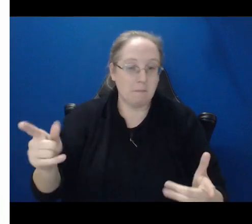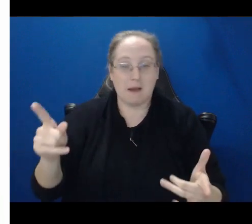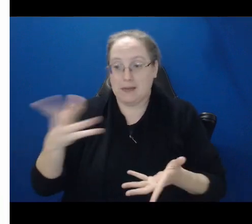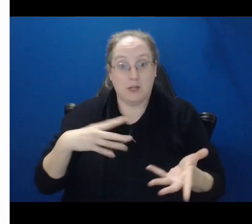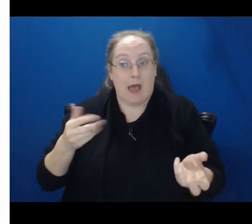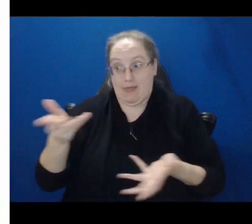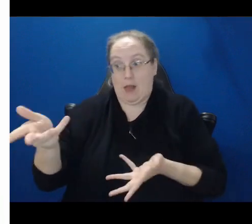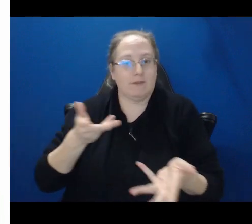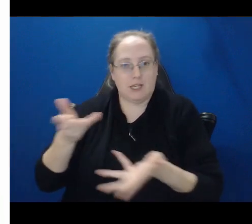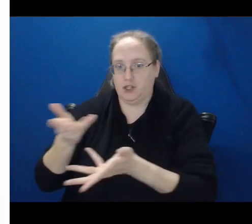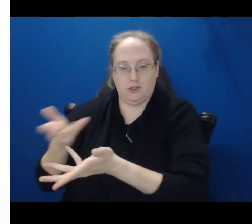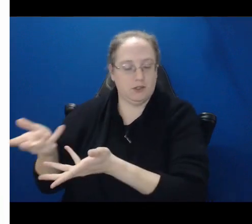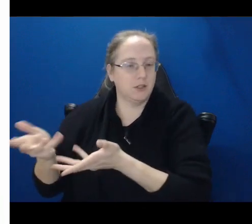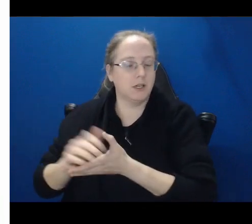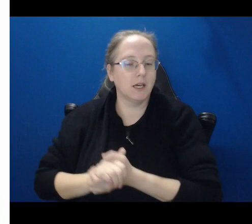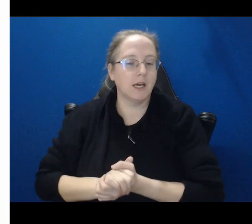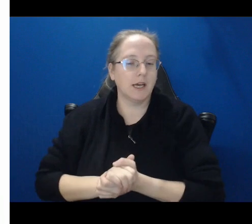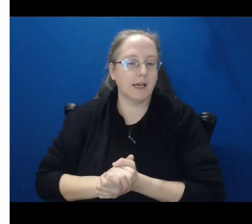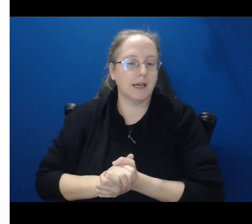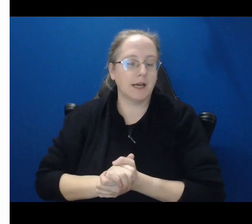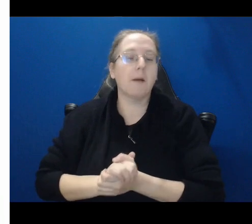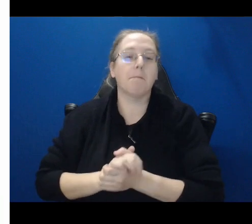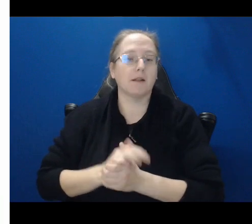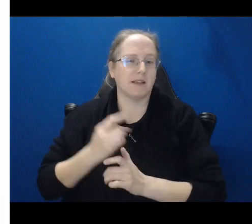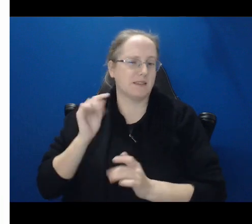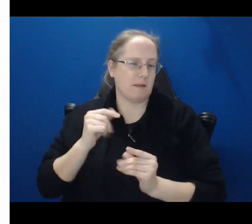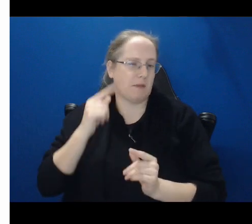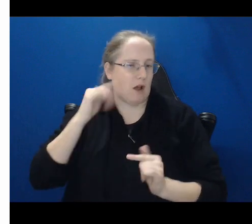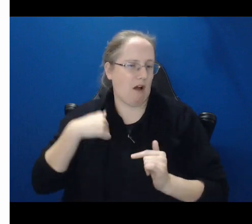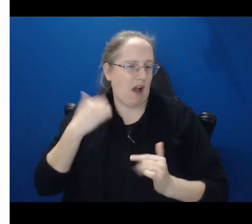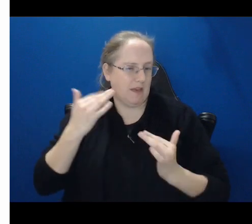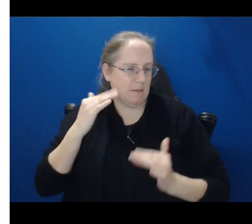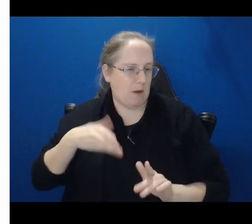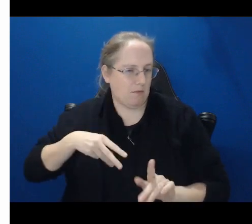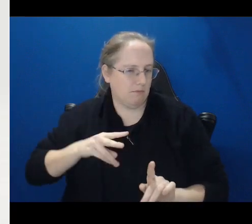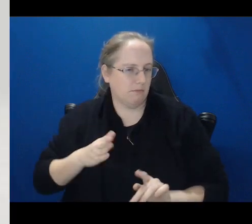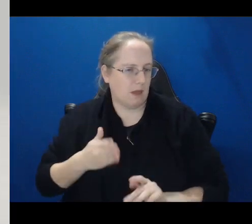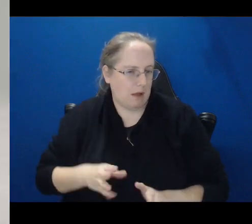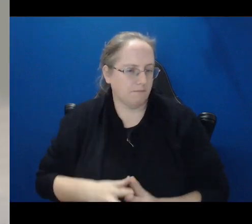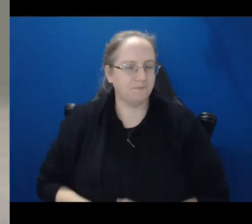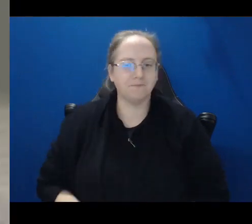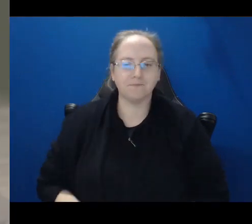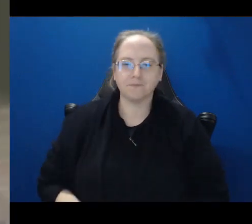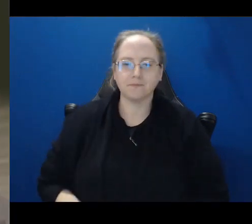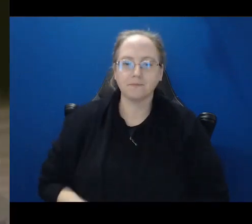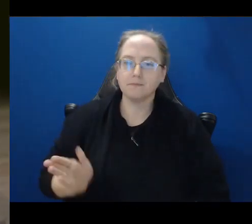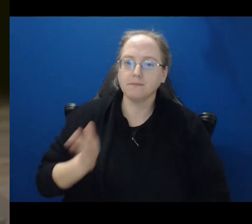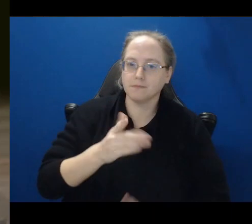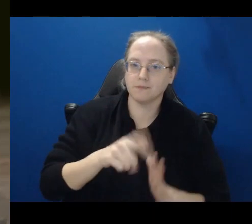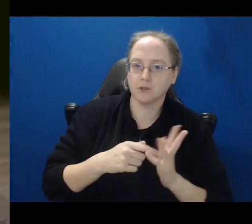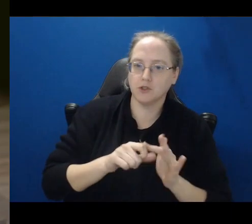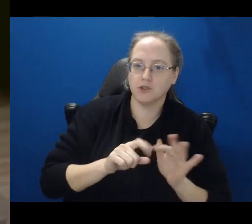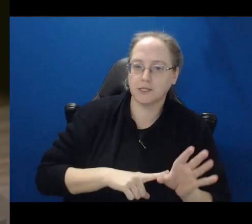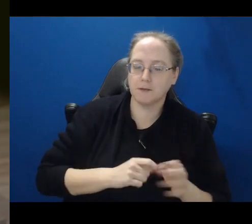that's something that I think about. Yeah. And Judy? Well, I just think